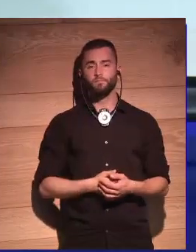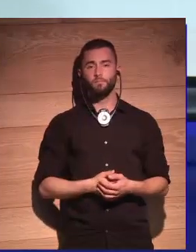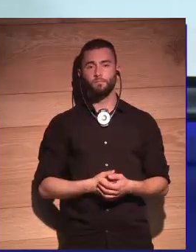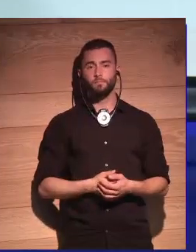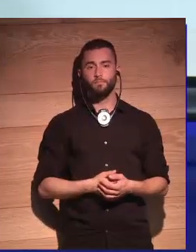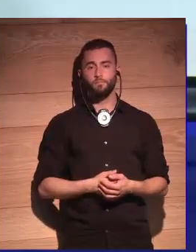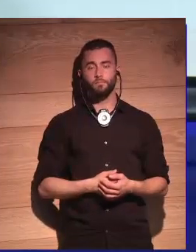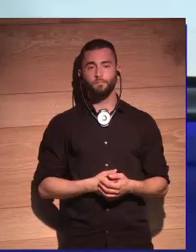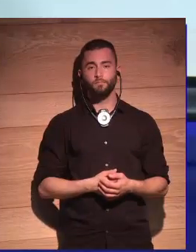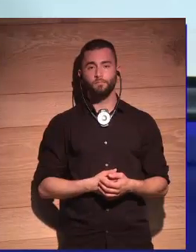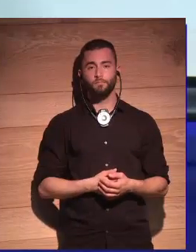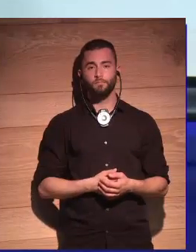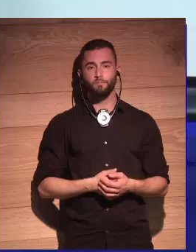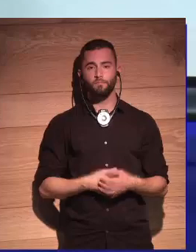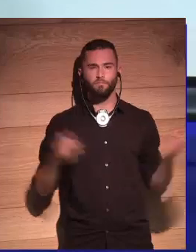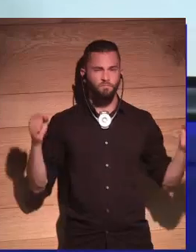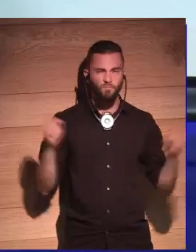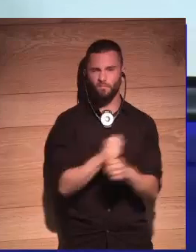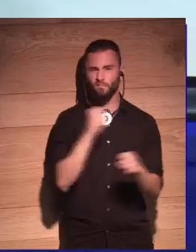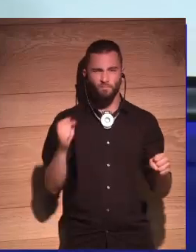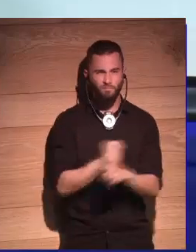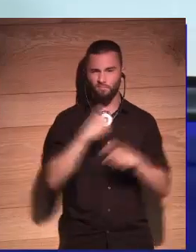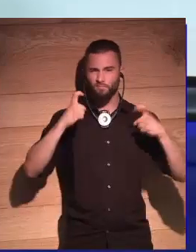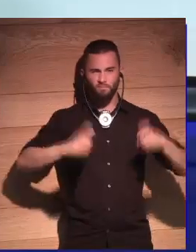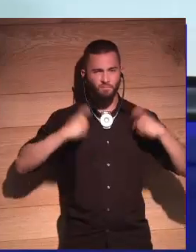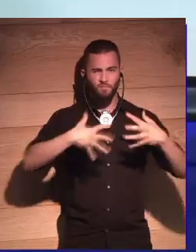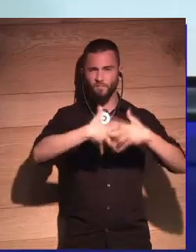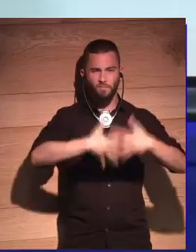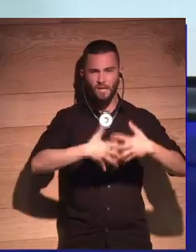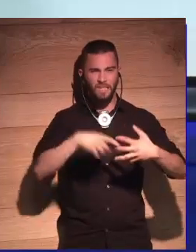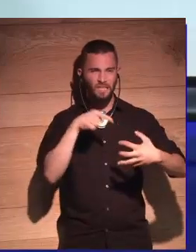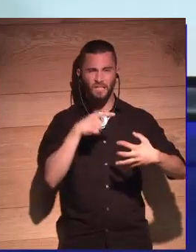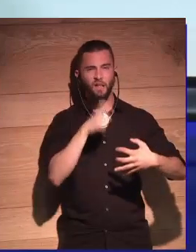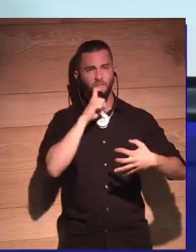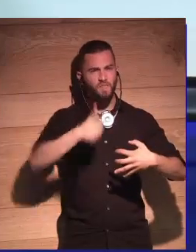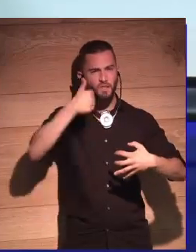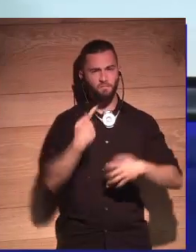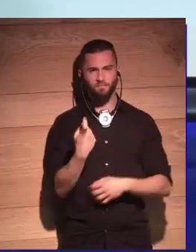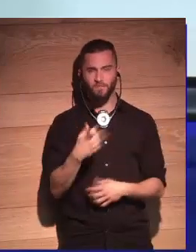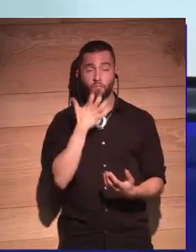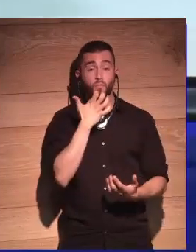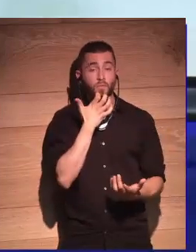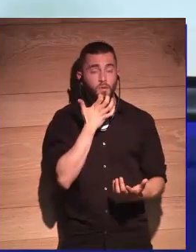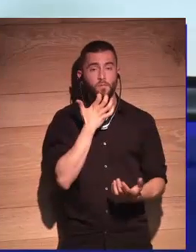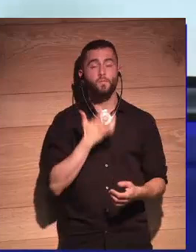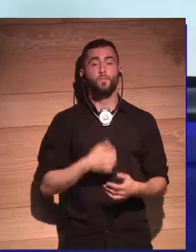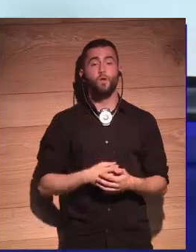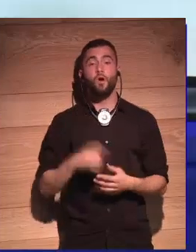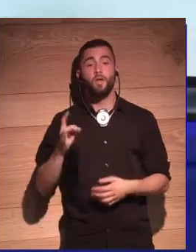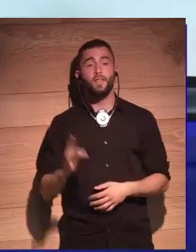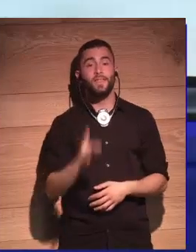work, and now these things are really, really simple, very small. So, for example, the idea you can